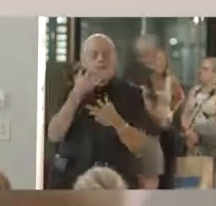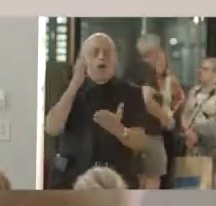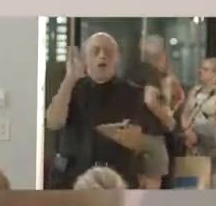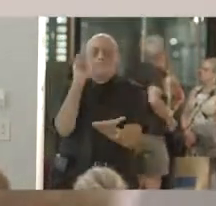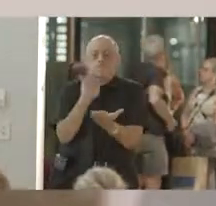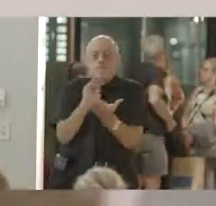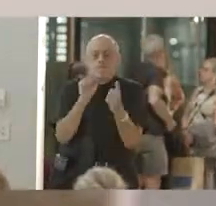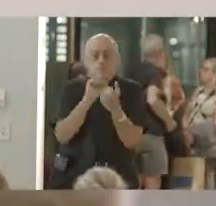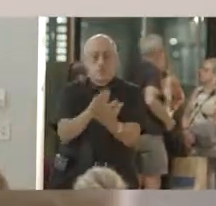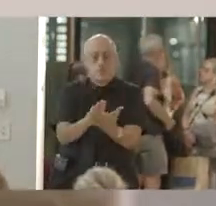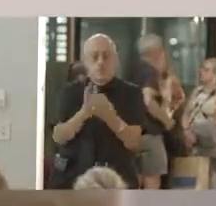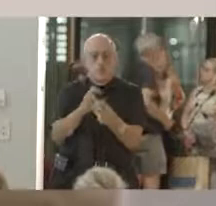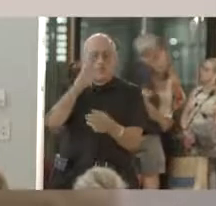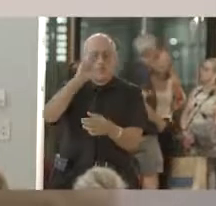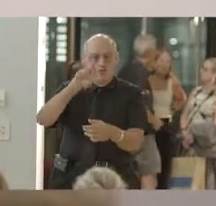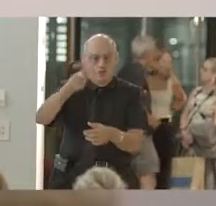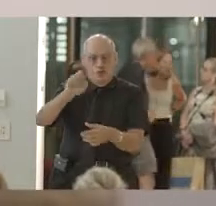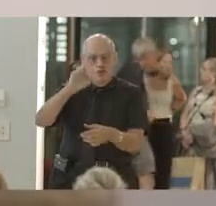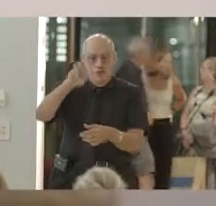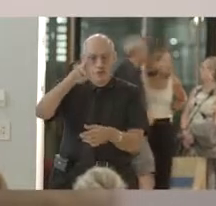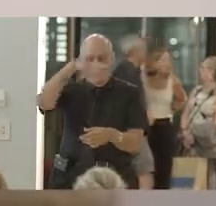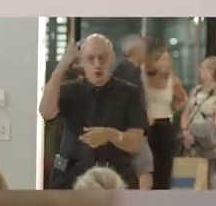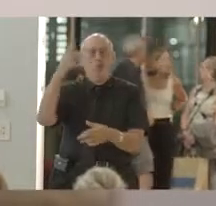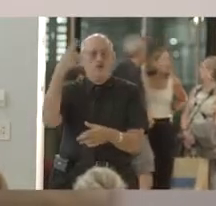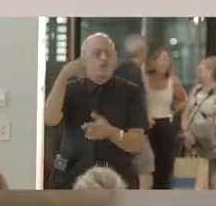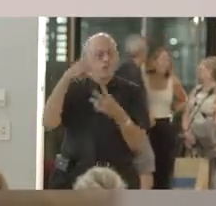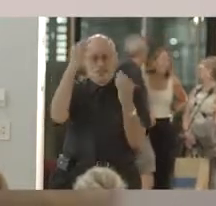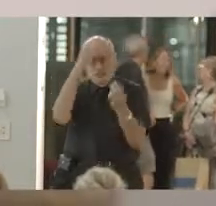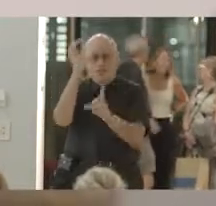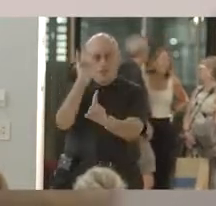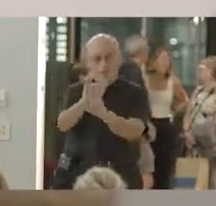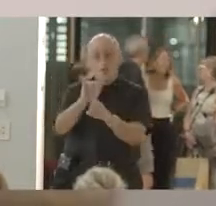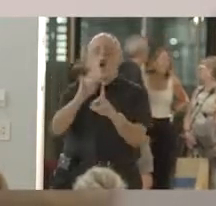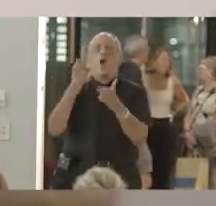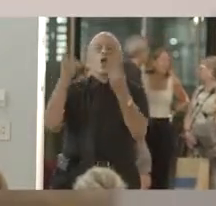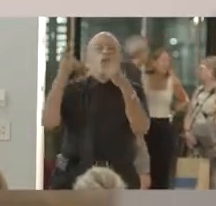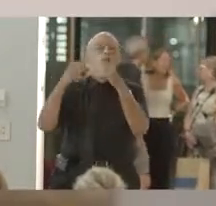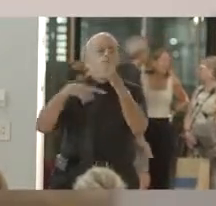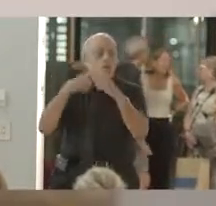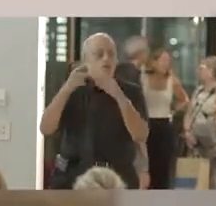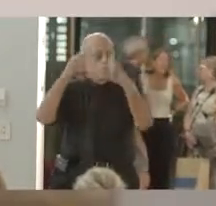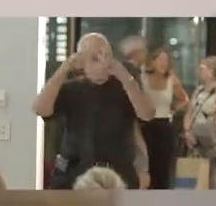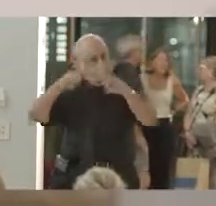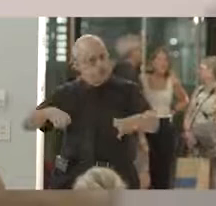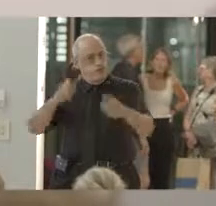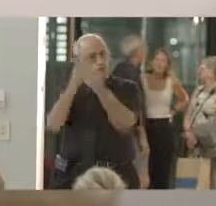minimalist approach to the Rockefeller Park, which is why the team's considering it. I think as we get into the details of the